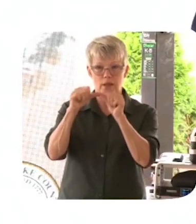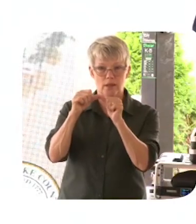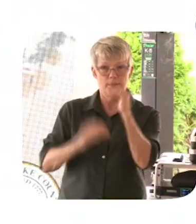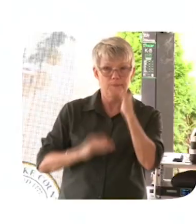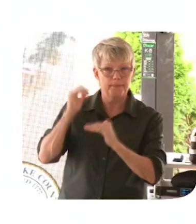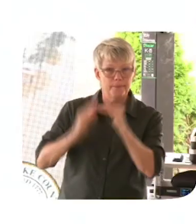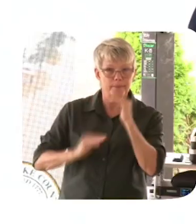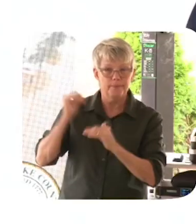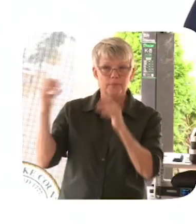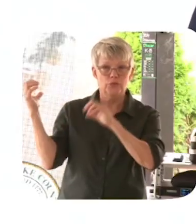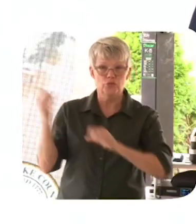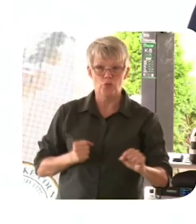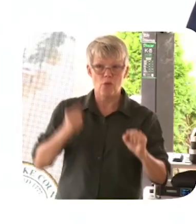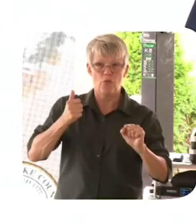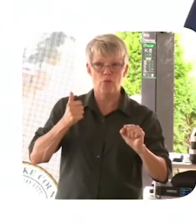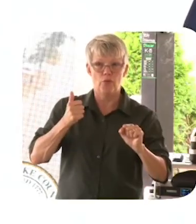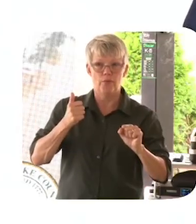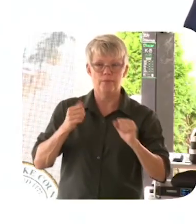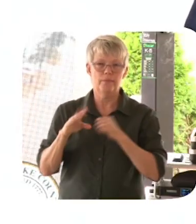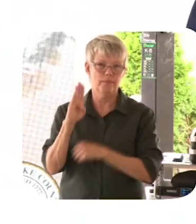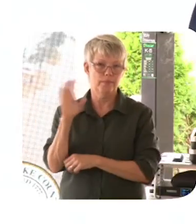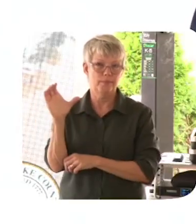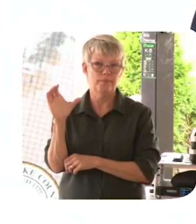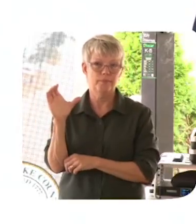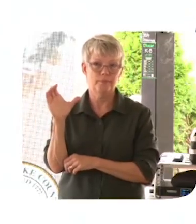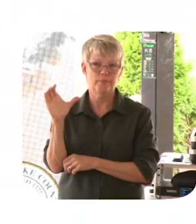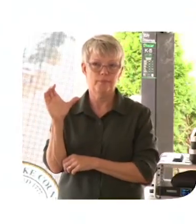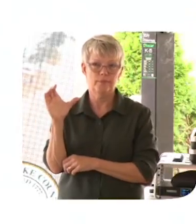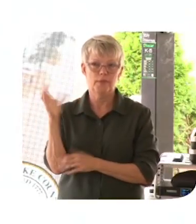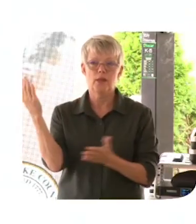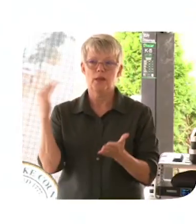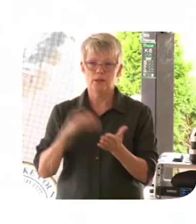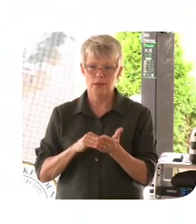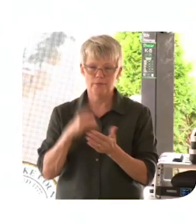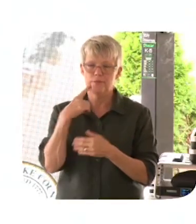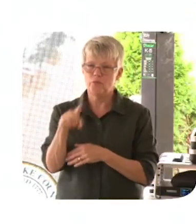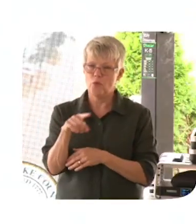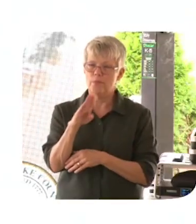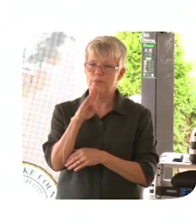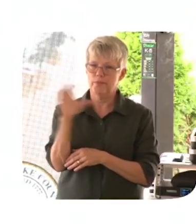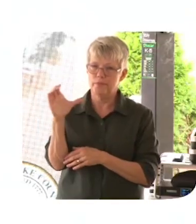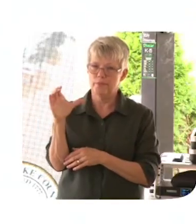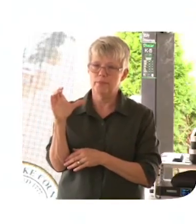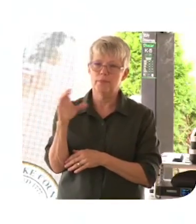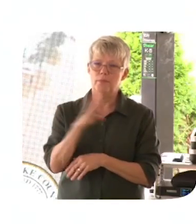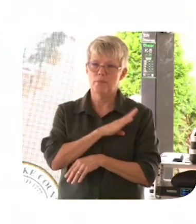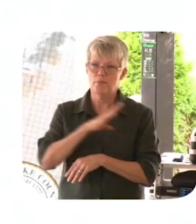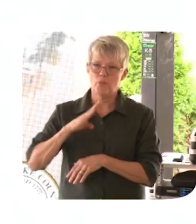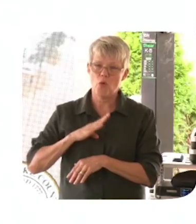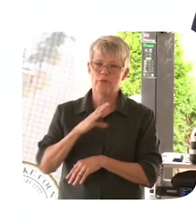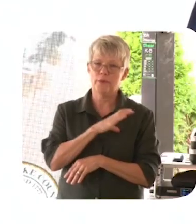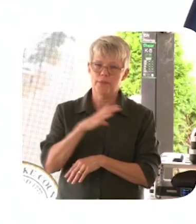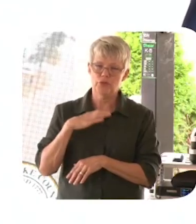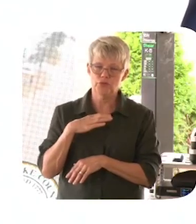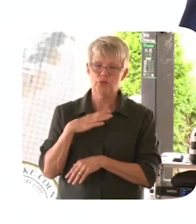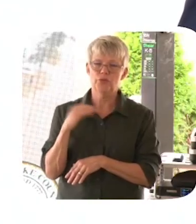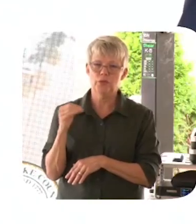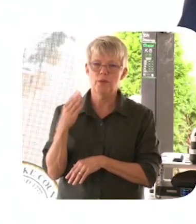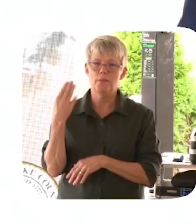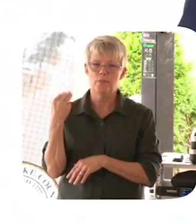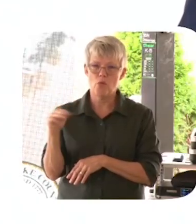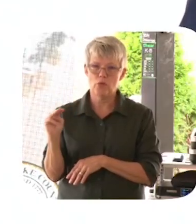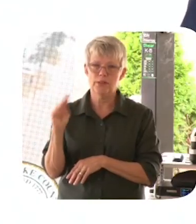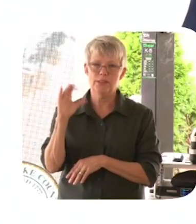a stronger Burke County. Again, on behalf of the Burke County Board of Commissioners, the Morganton City